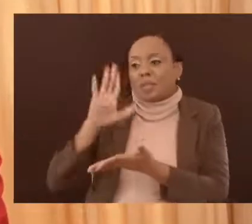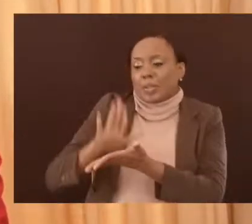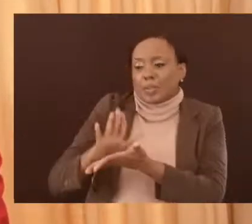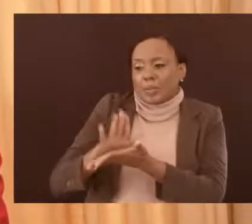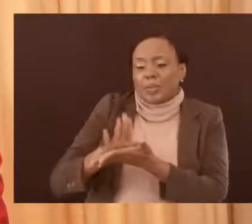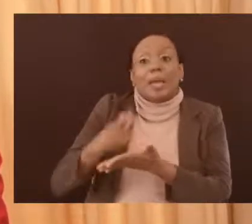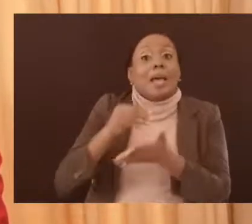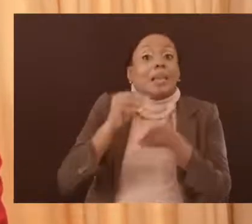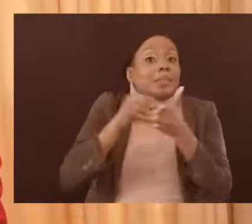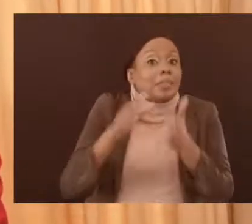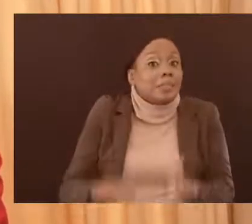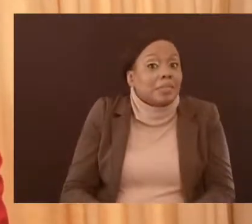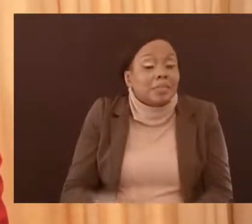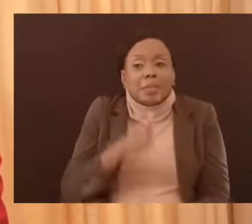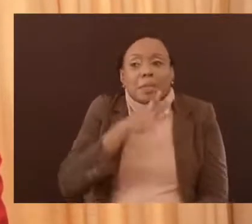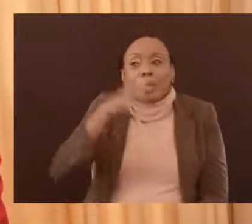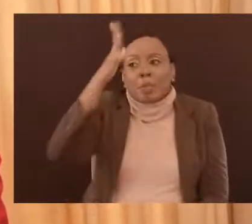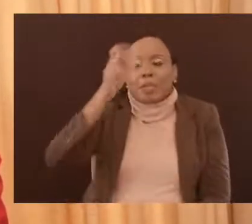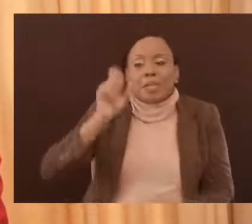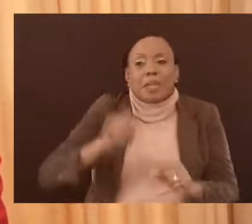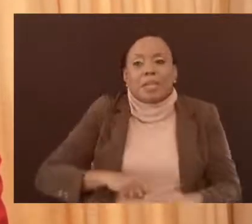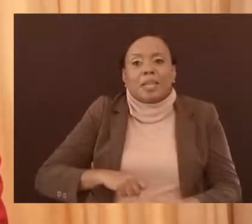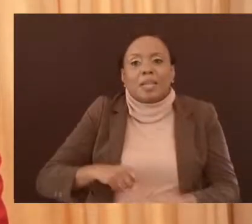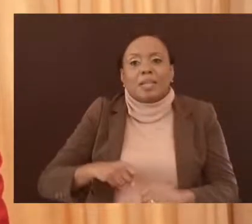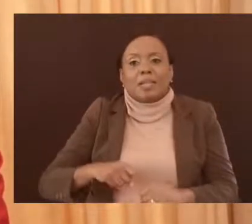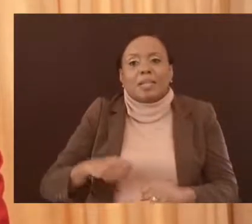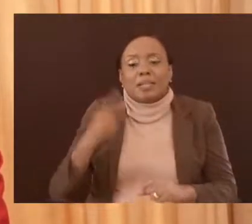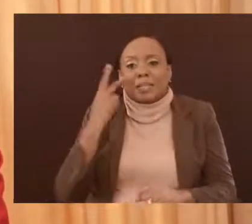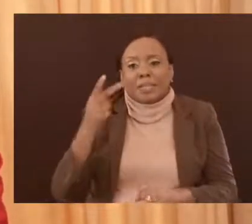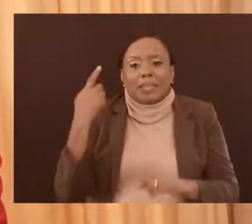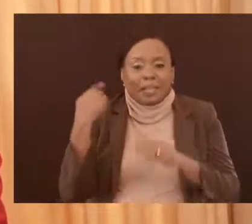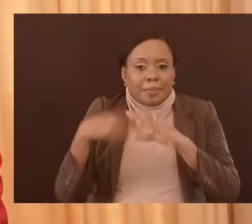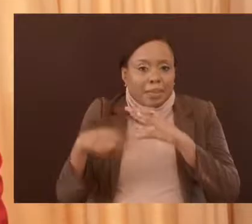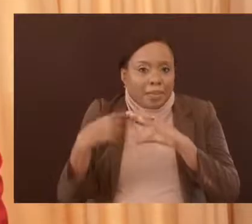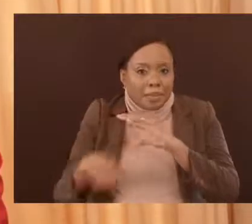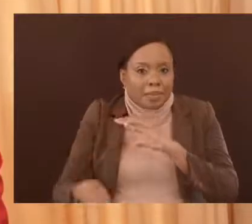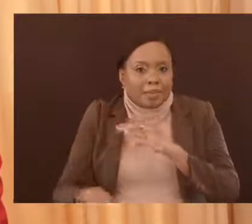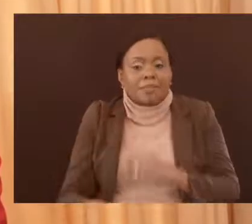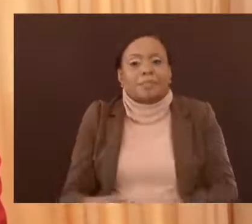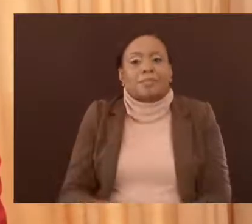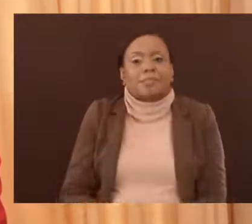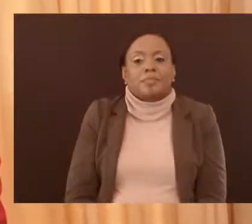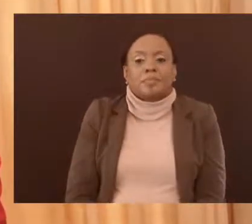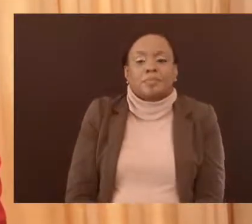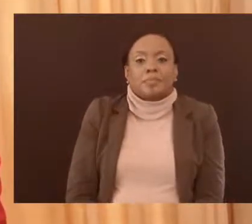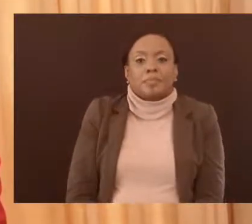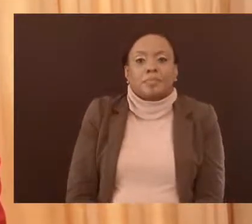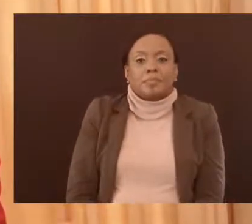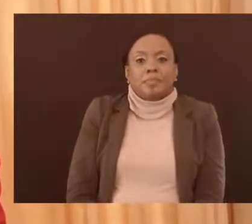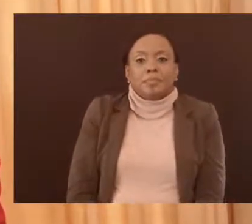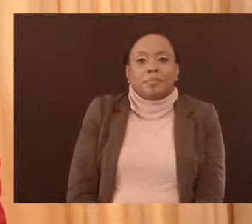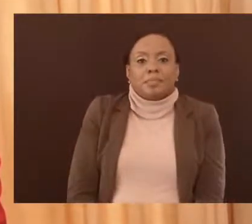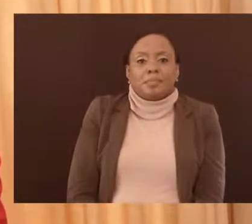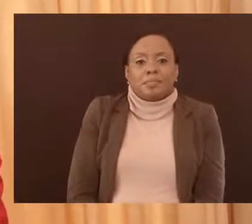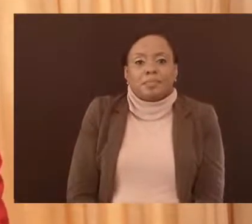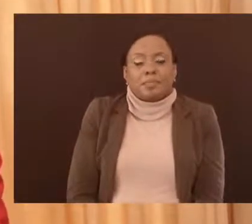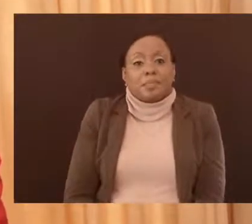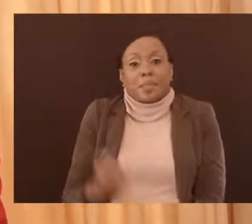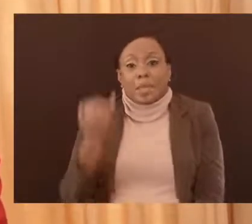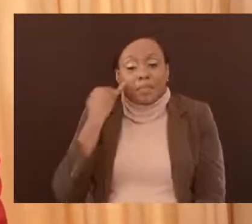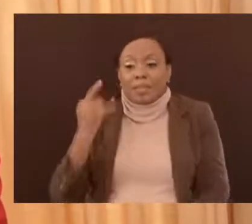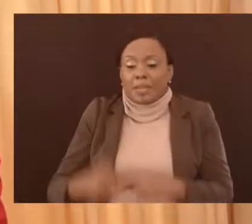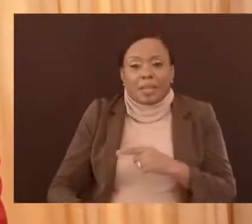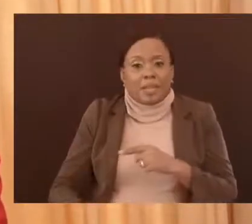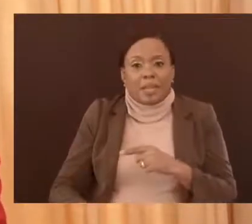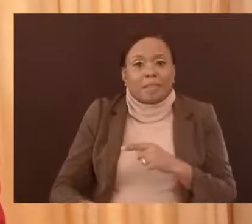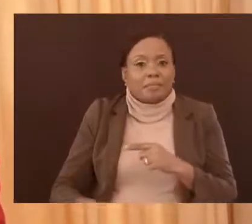the students, so parents can open the emails as well. Where they can't attend or receive it, they can go directly